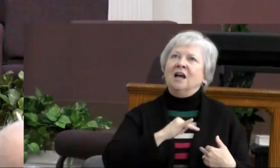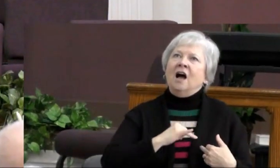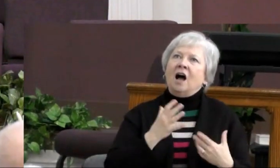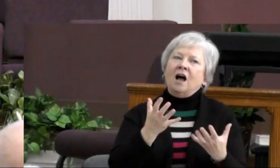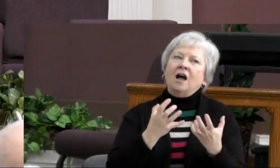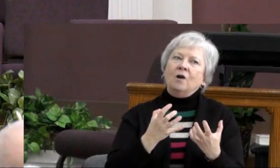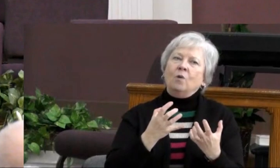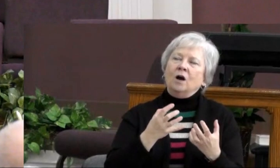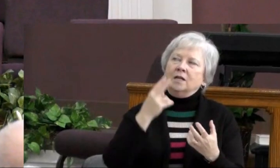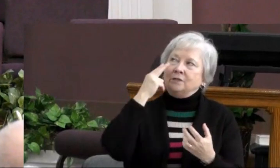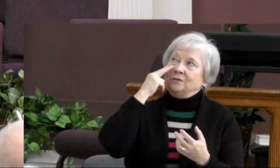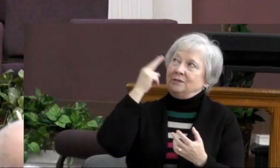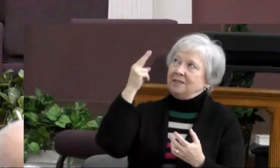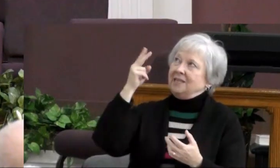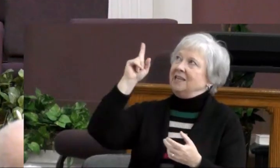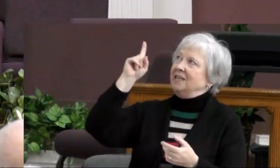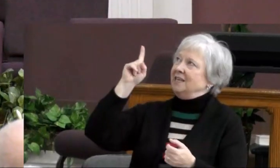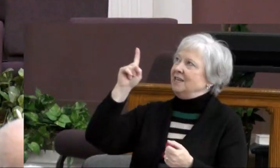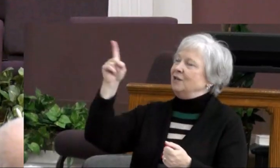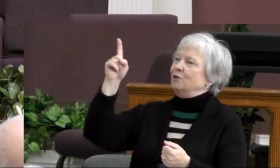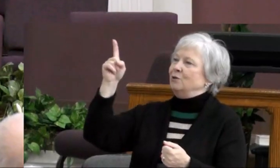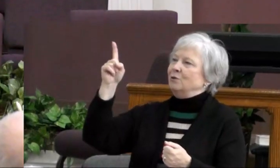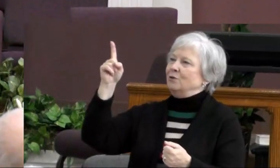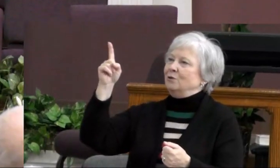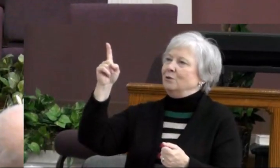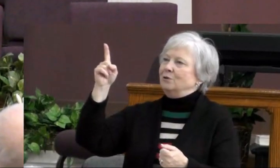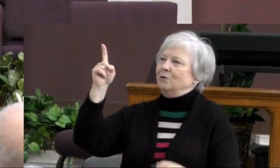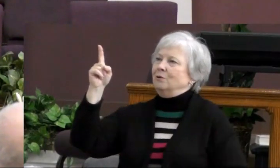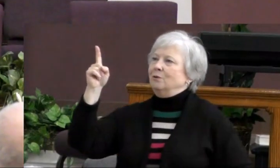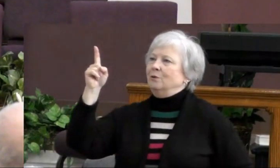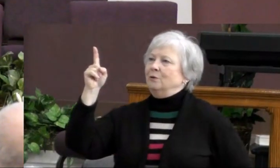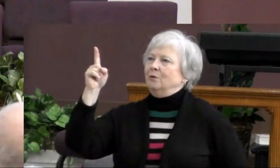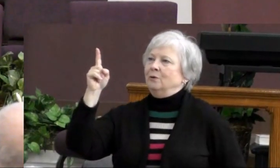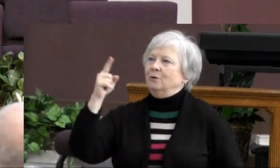heart. I want to see you.